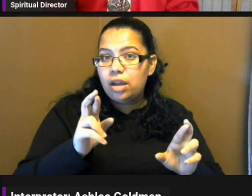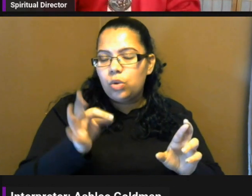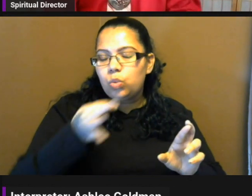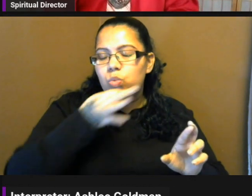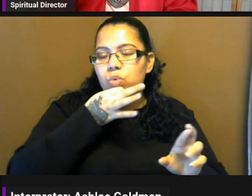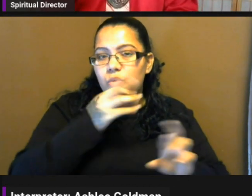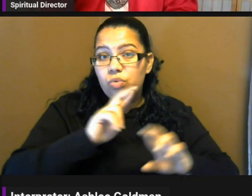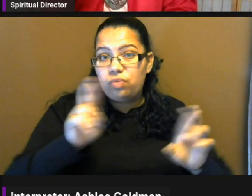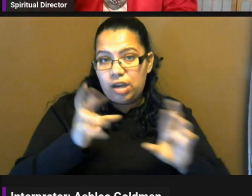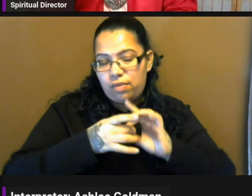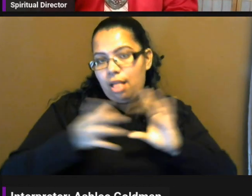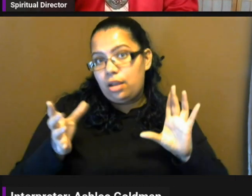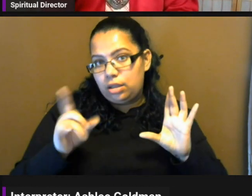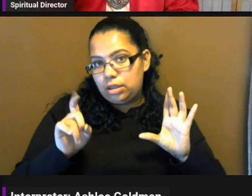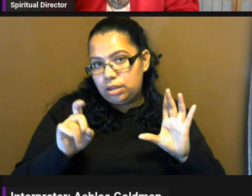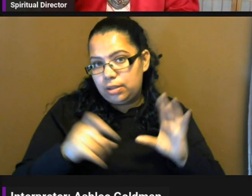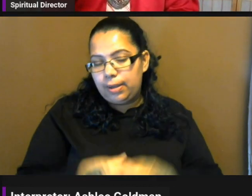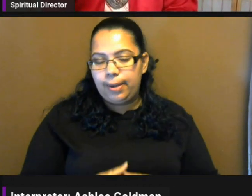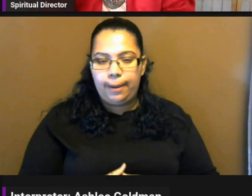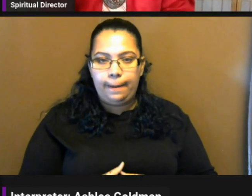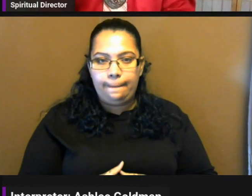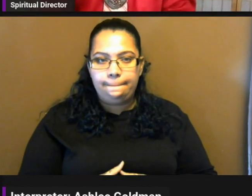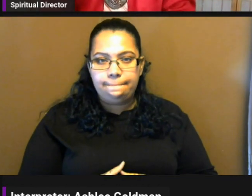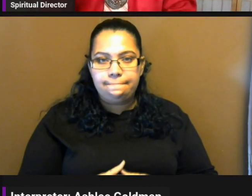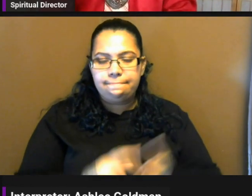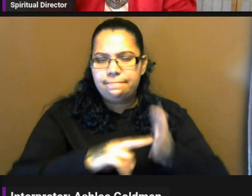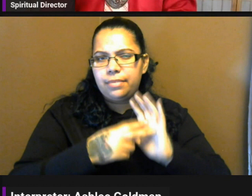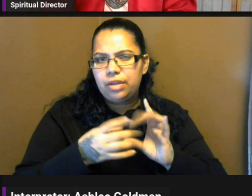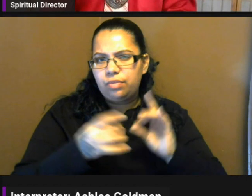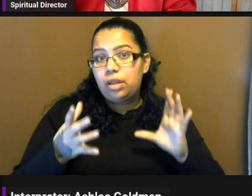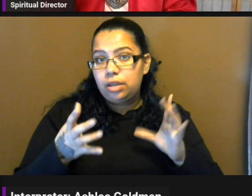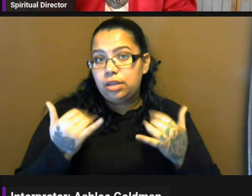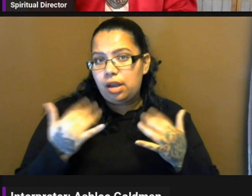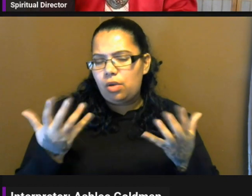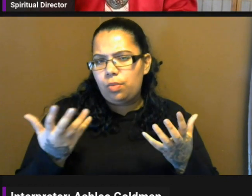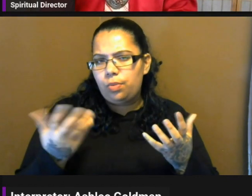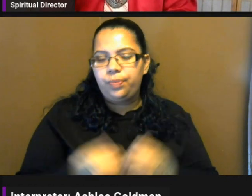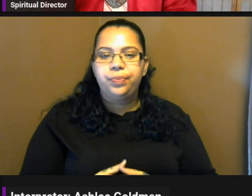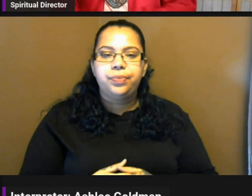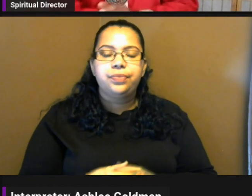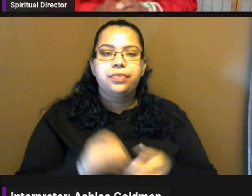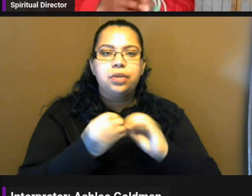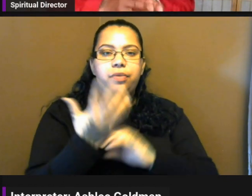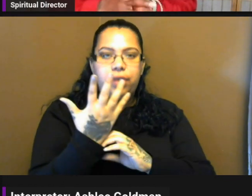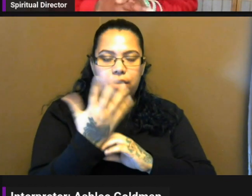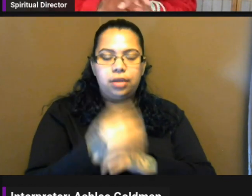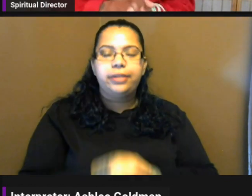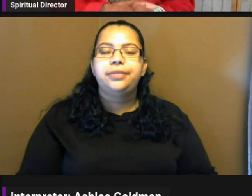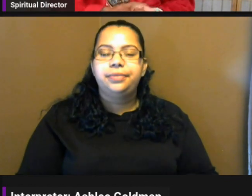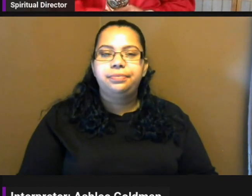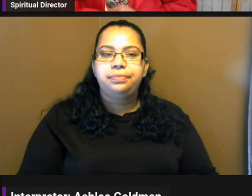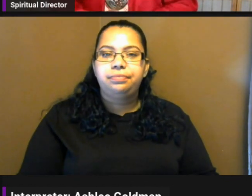a readiness to release it now? What would it mean to release it now? Number